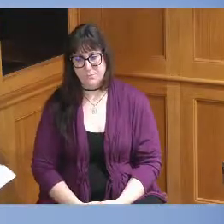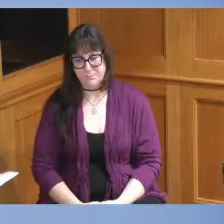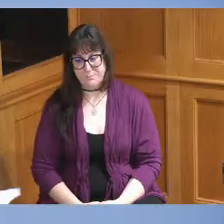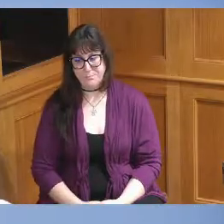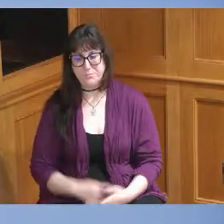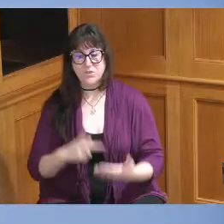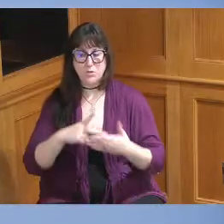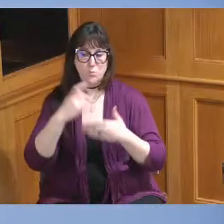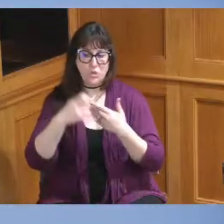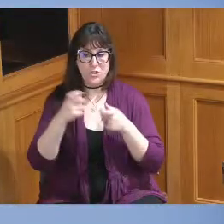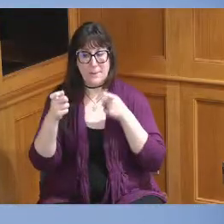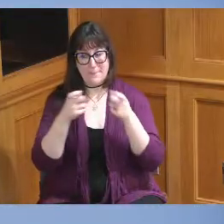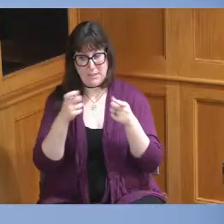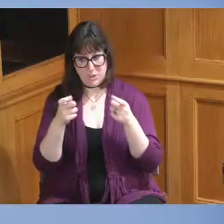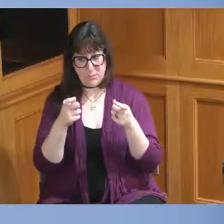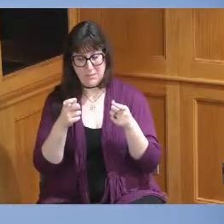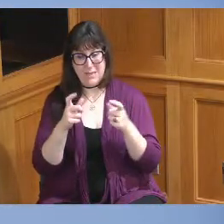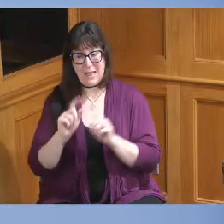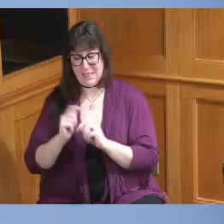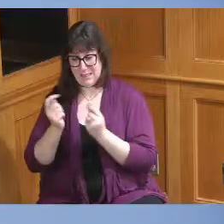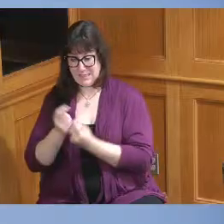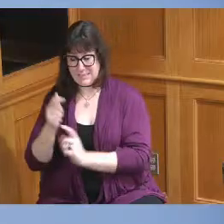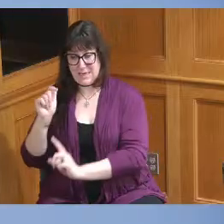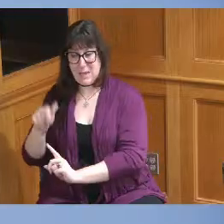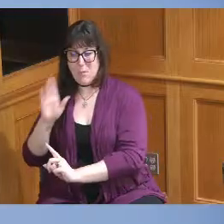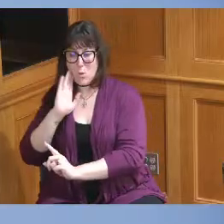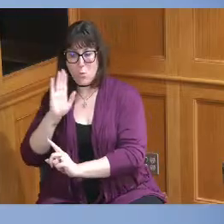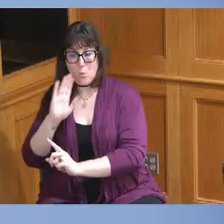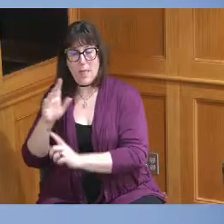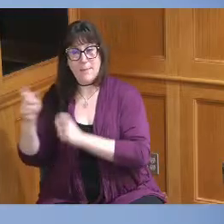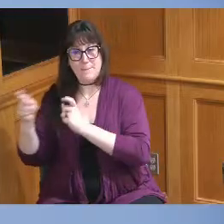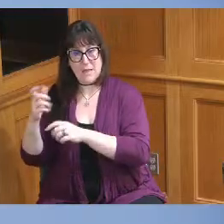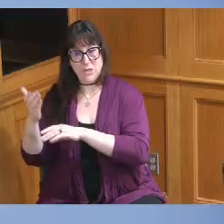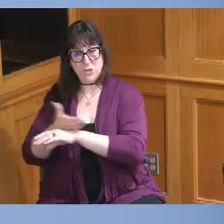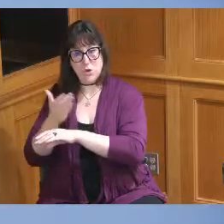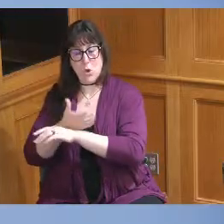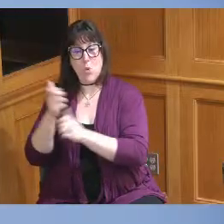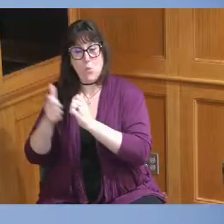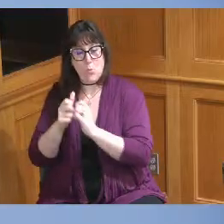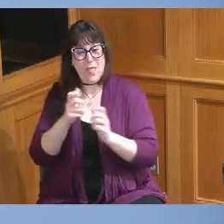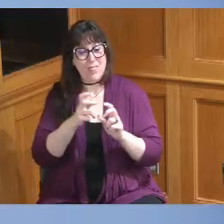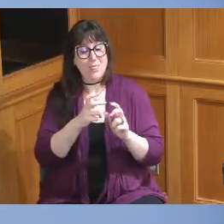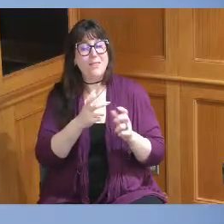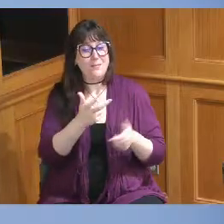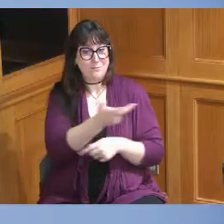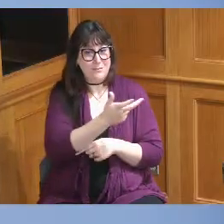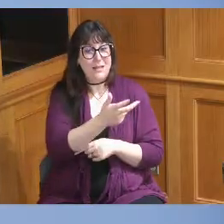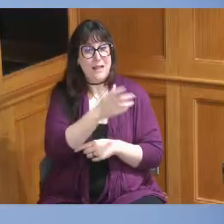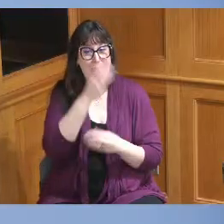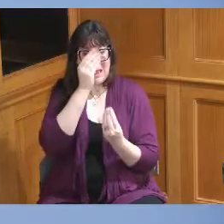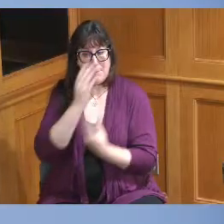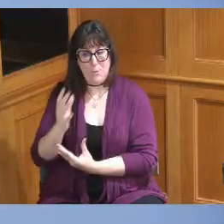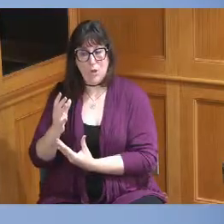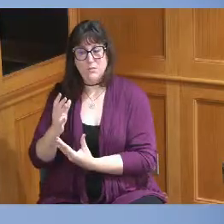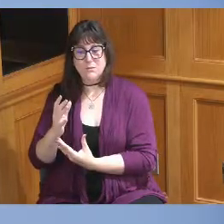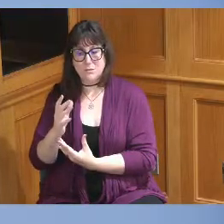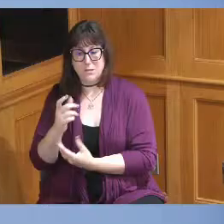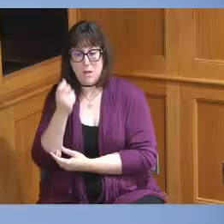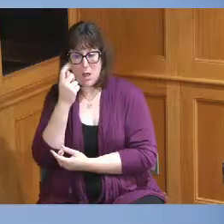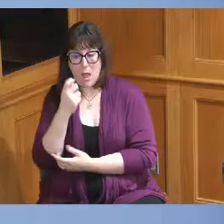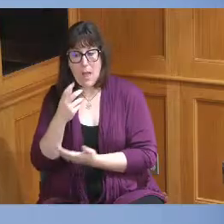Project management, the team will manage the renovation project with county input following the publicly funded